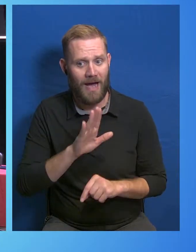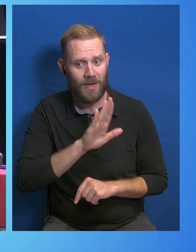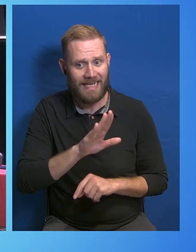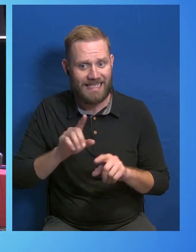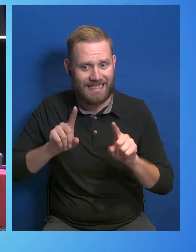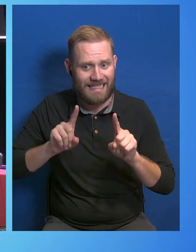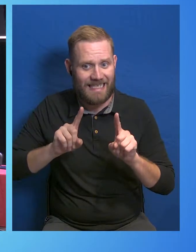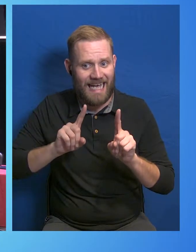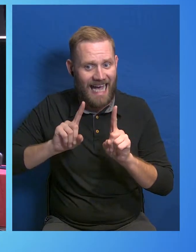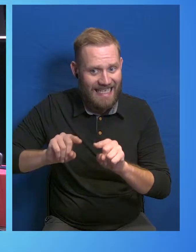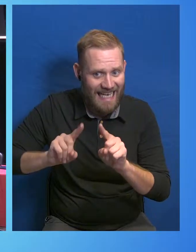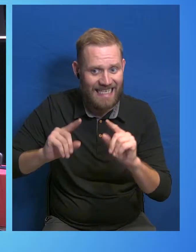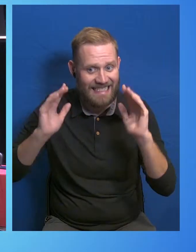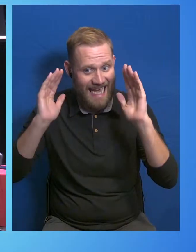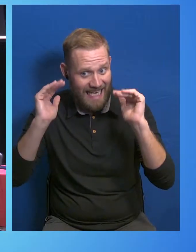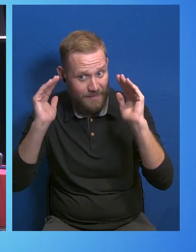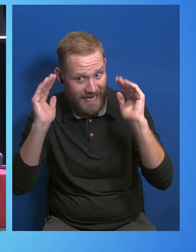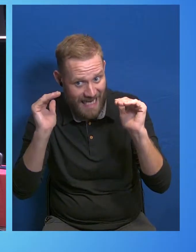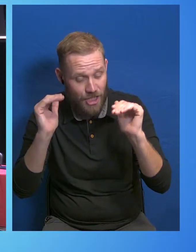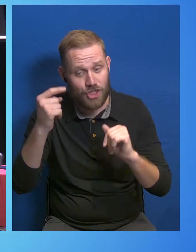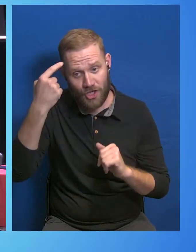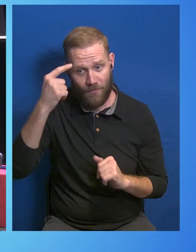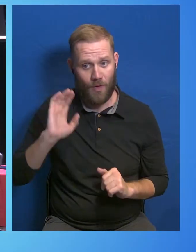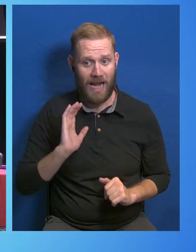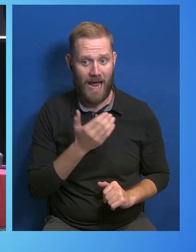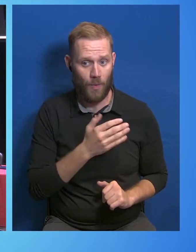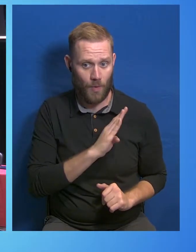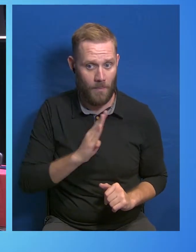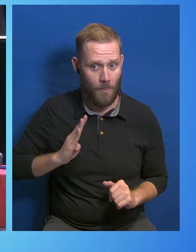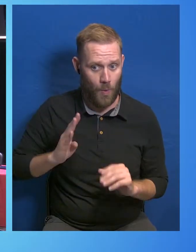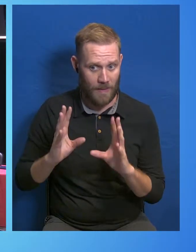attendance expectations for the board meetings.